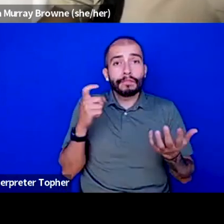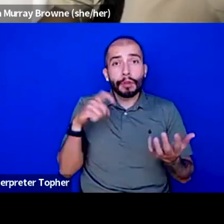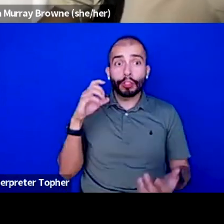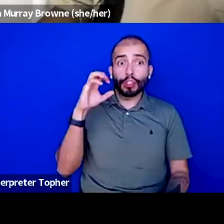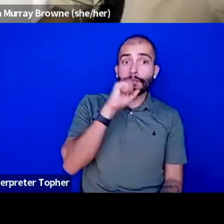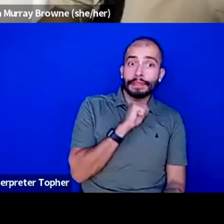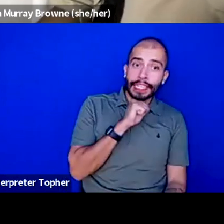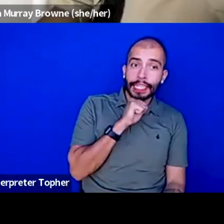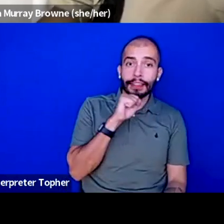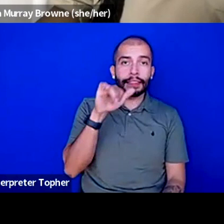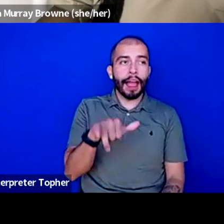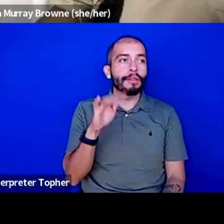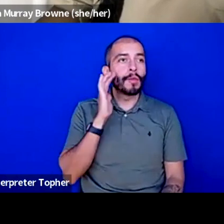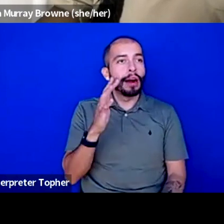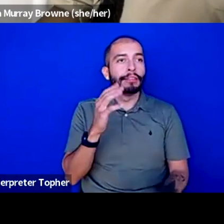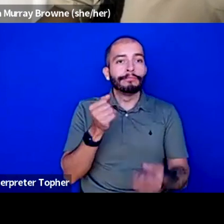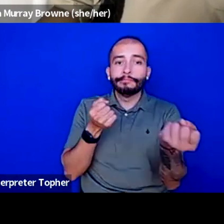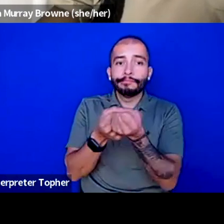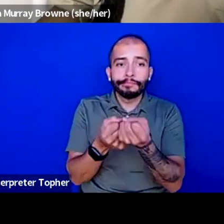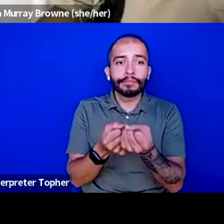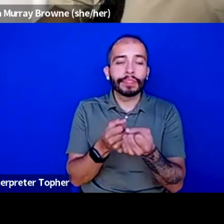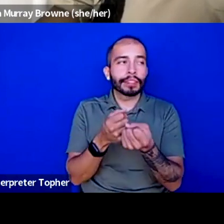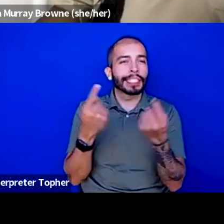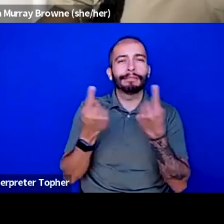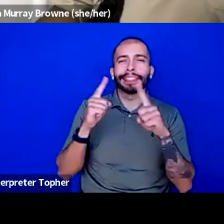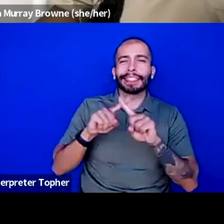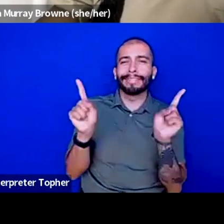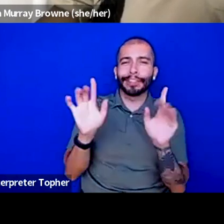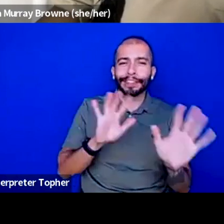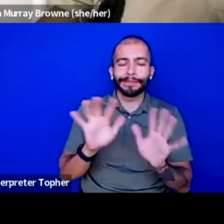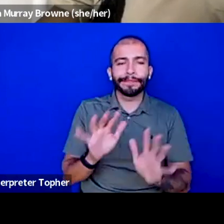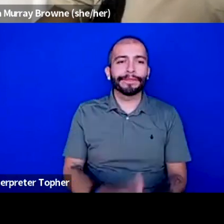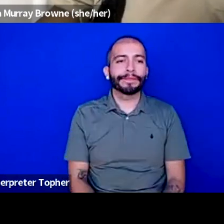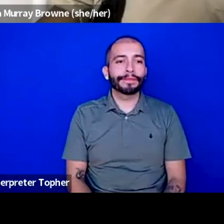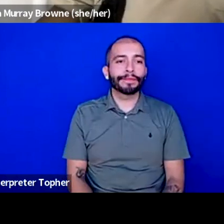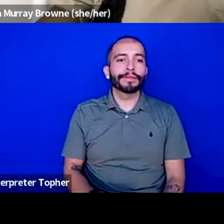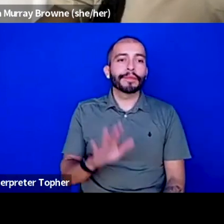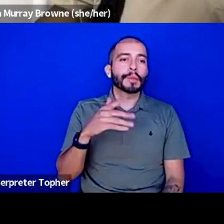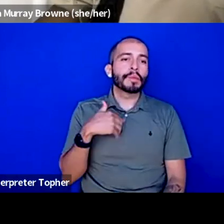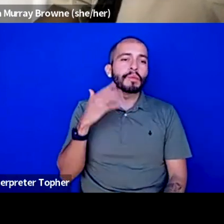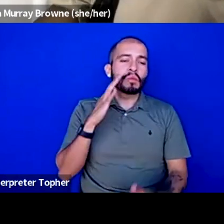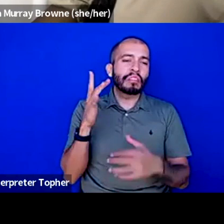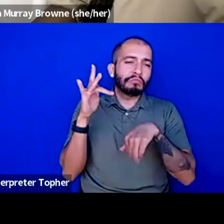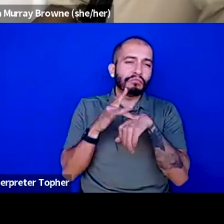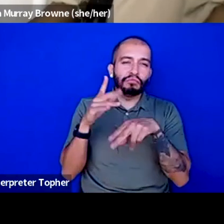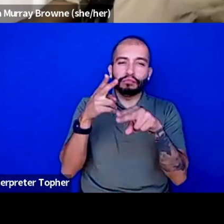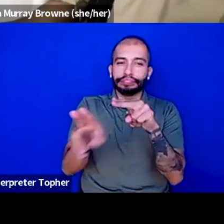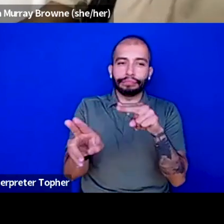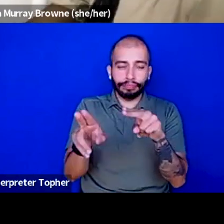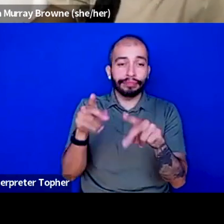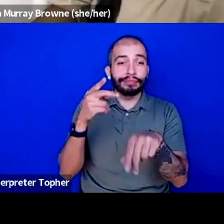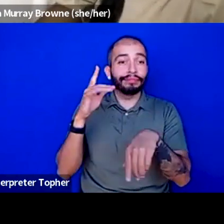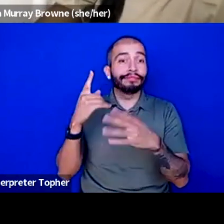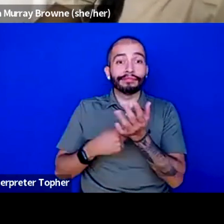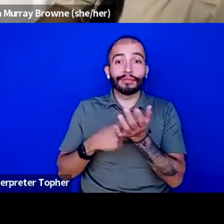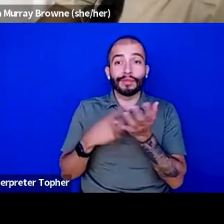example, I'm just gonna touch really briefly on some of what Yana said, which isn't the academic piece, but I think it's important